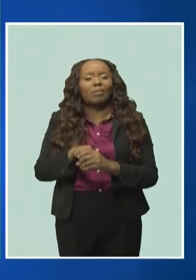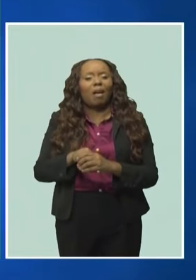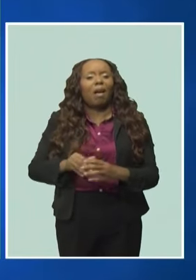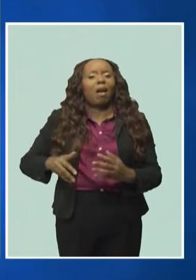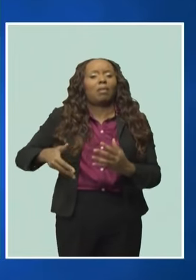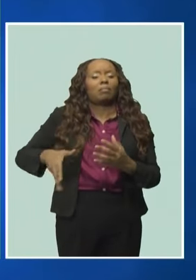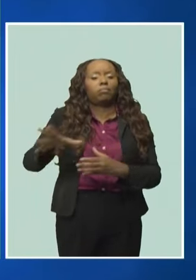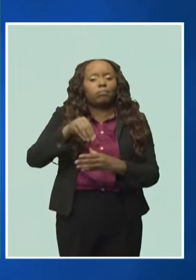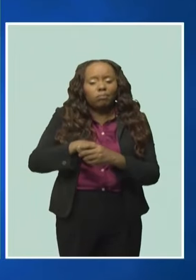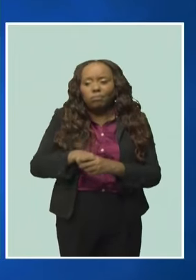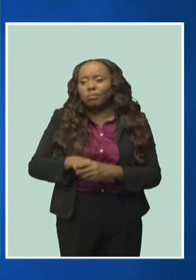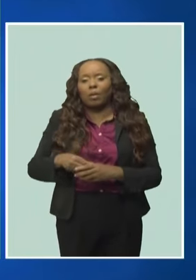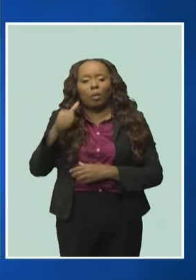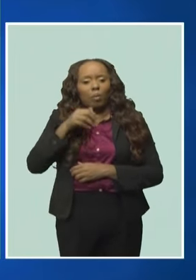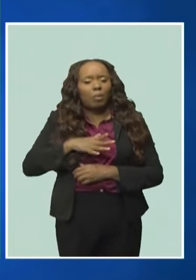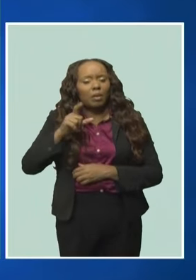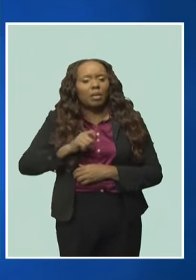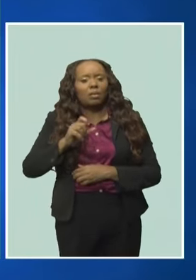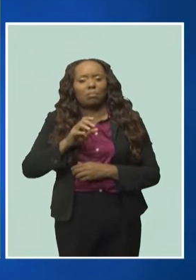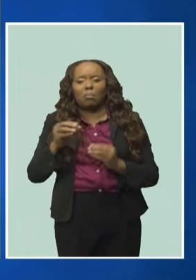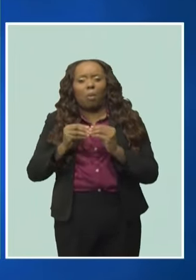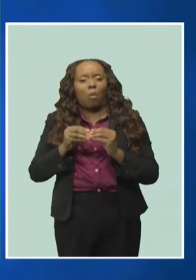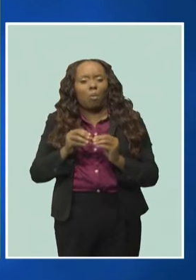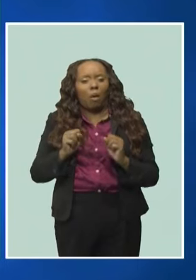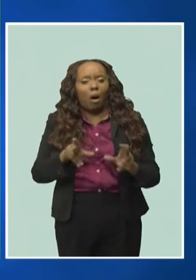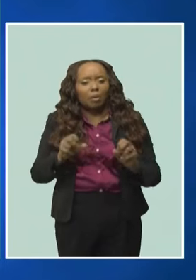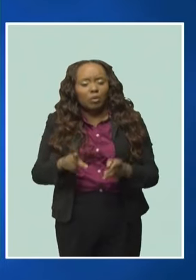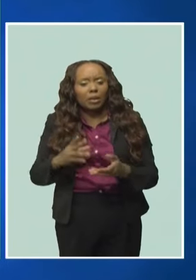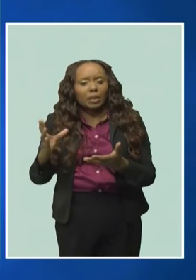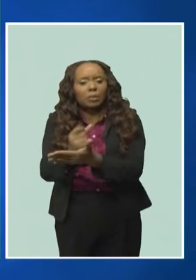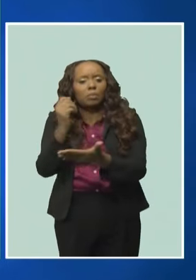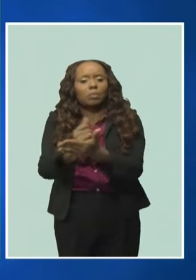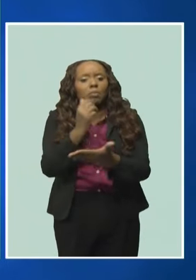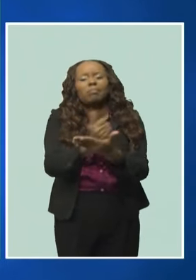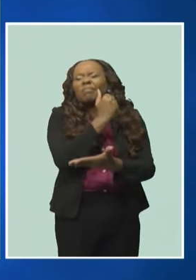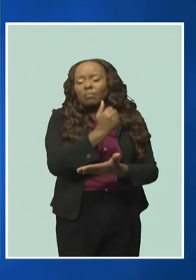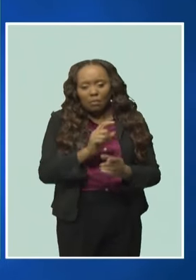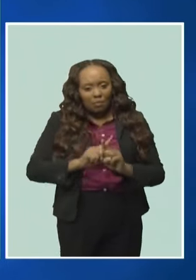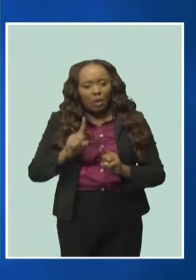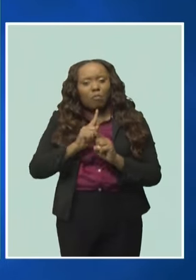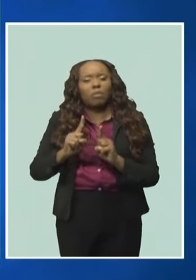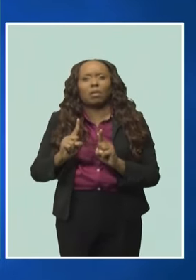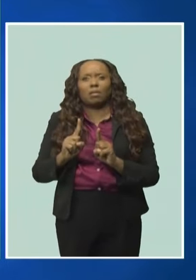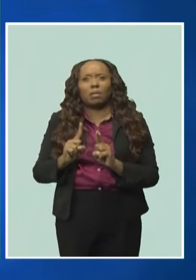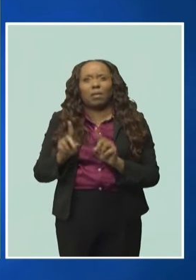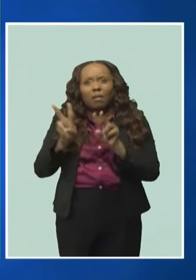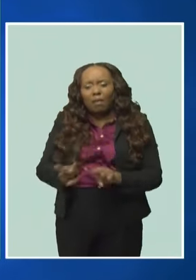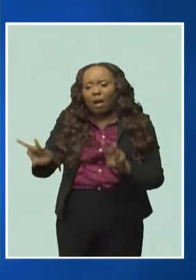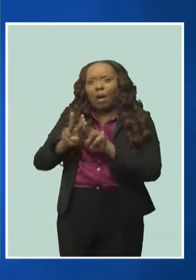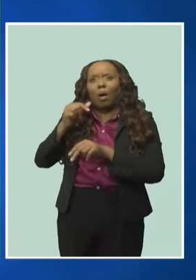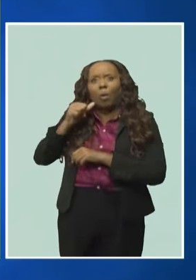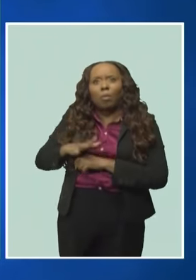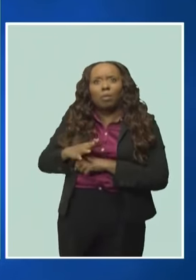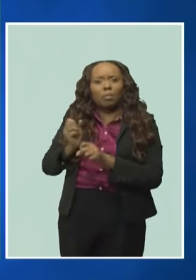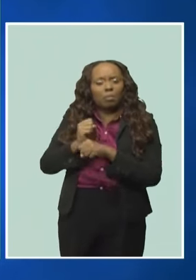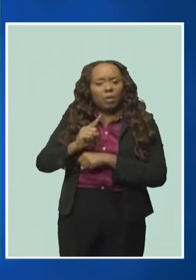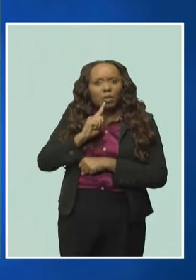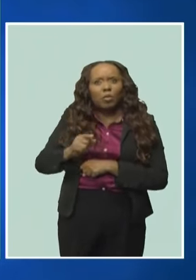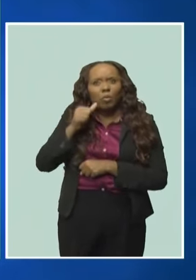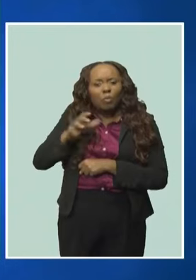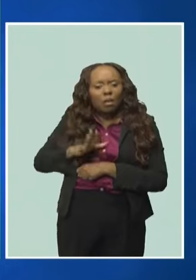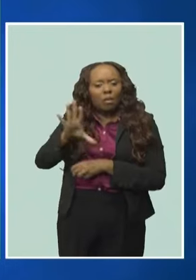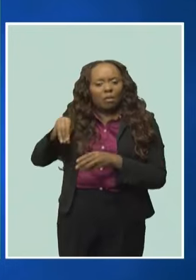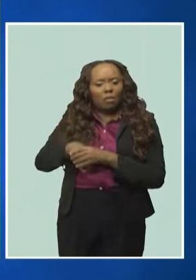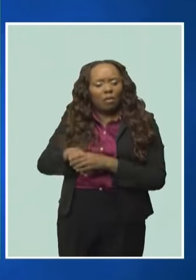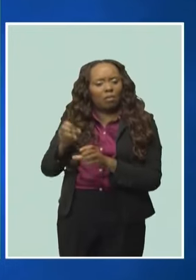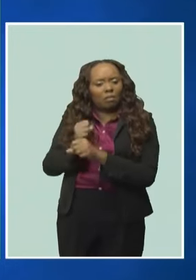not only afforded greater opportunities at all levels, but are valued as key participants in the decision-making process across all sectors